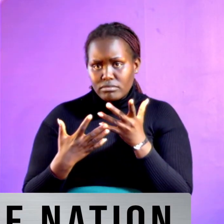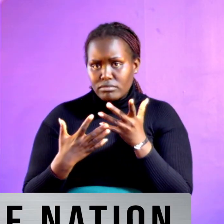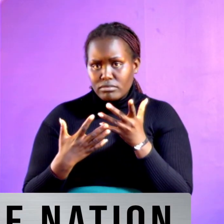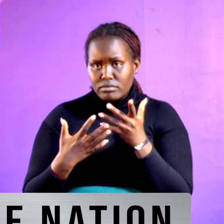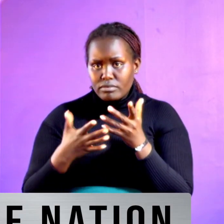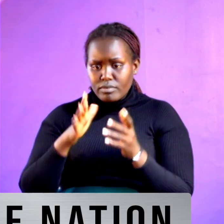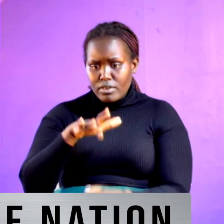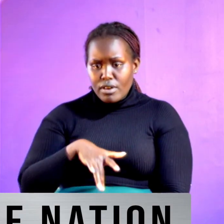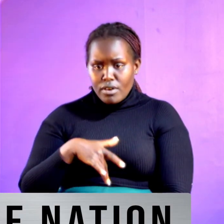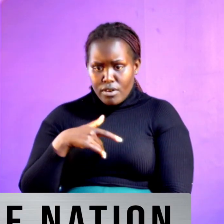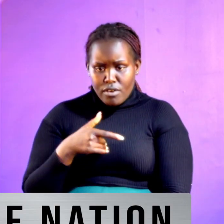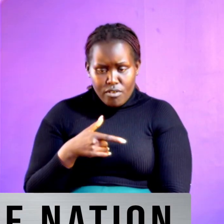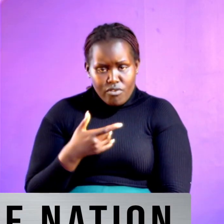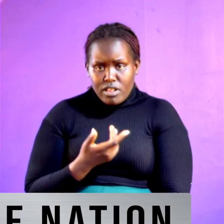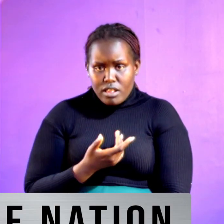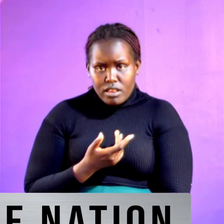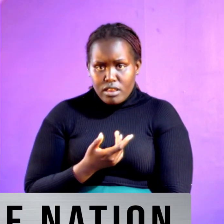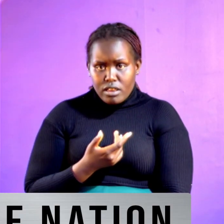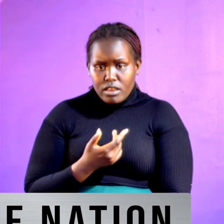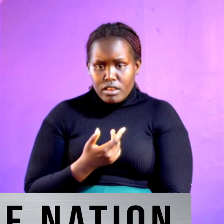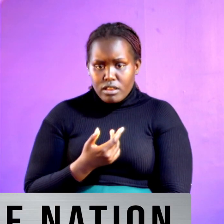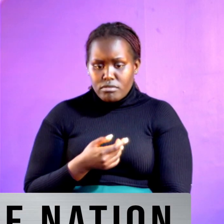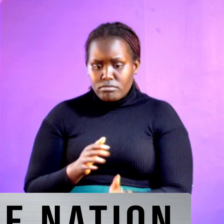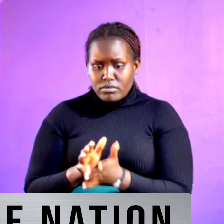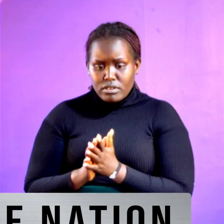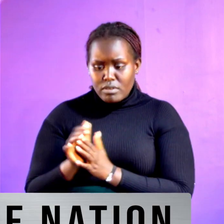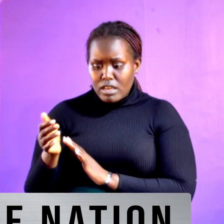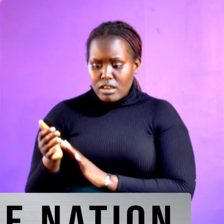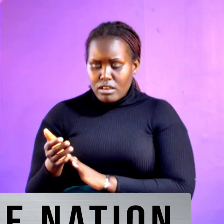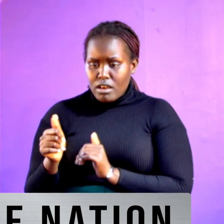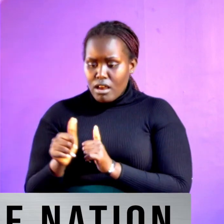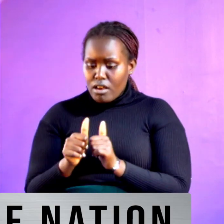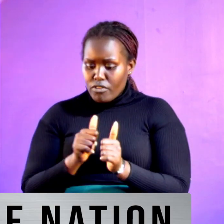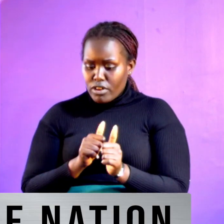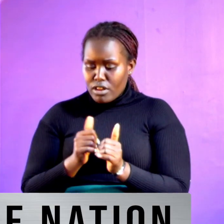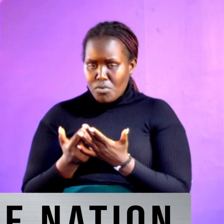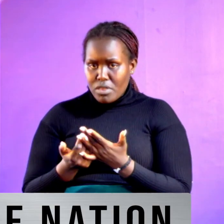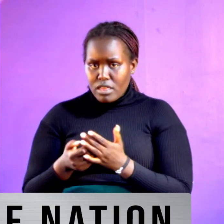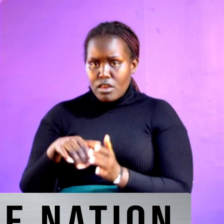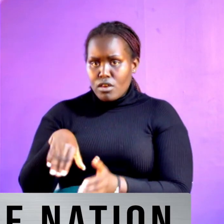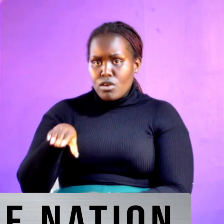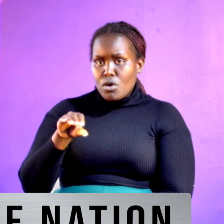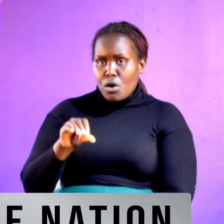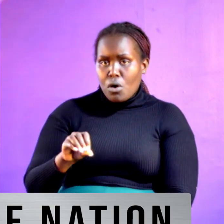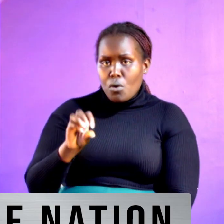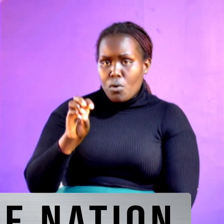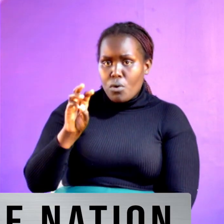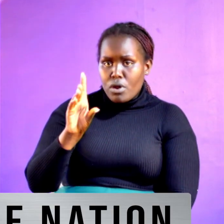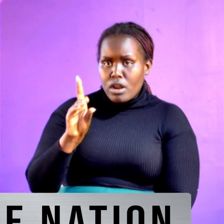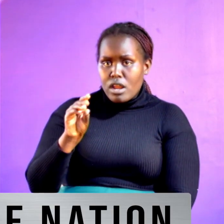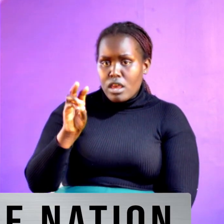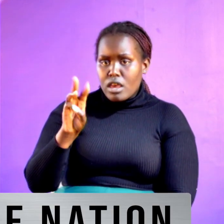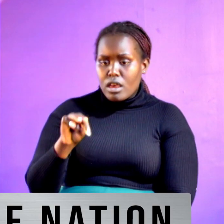really feeling betrayed by ODM? What's your general opinion